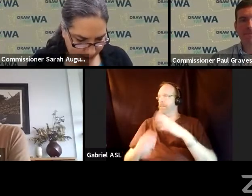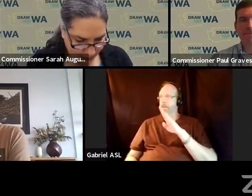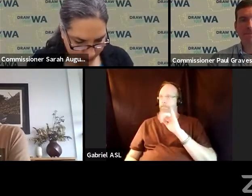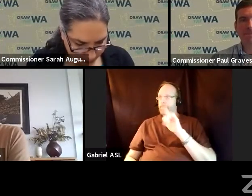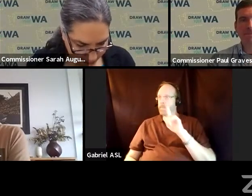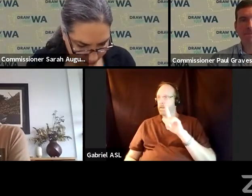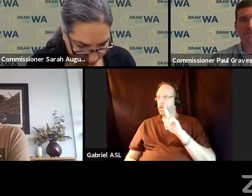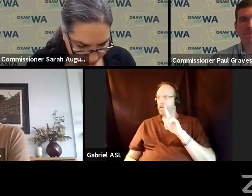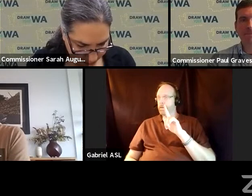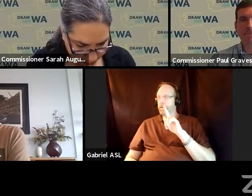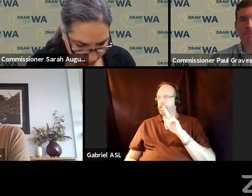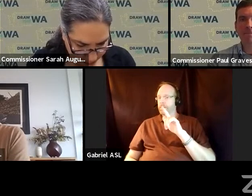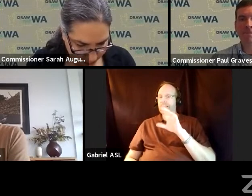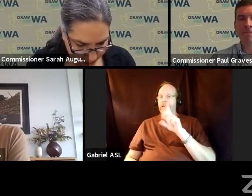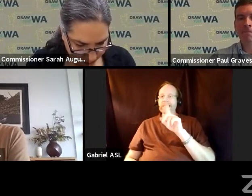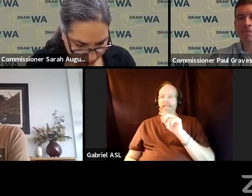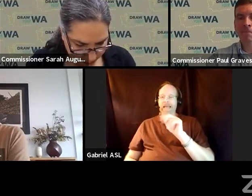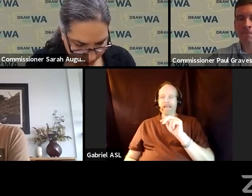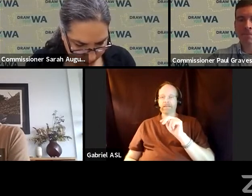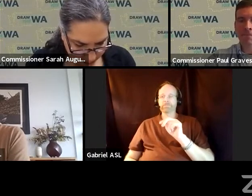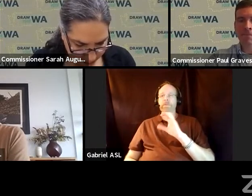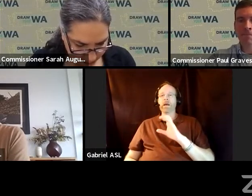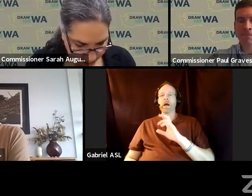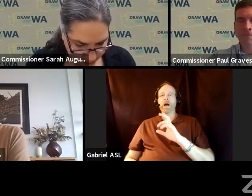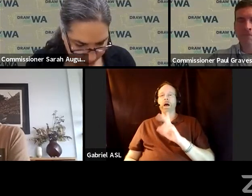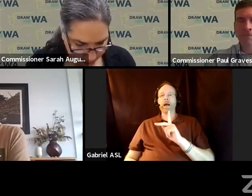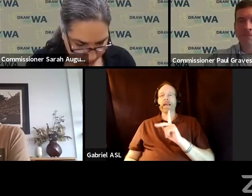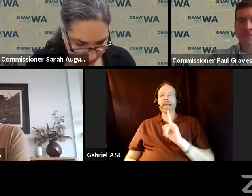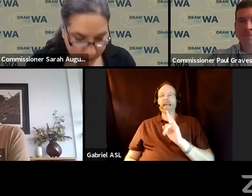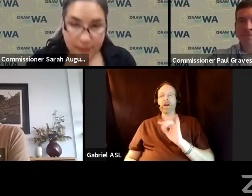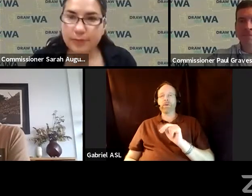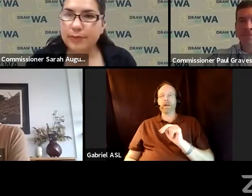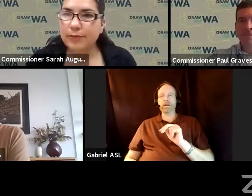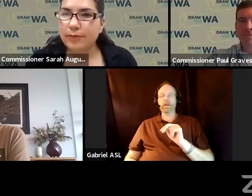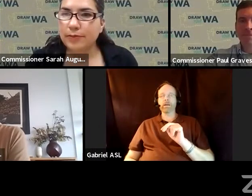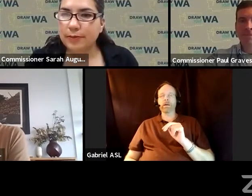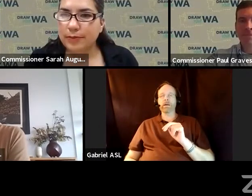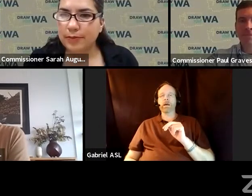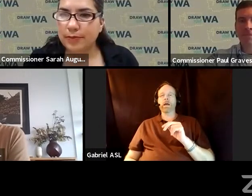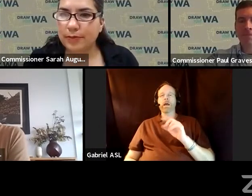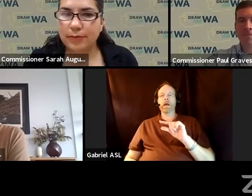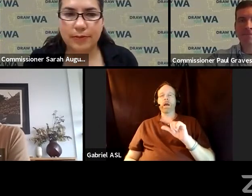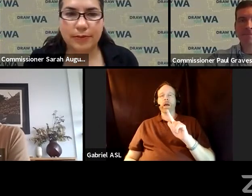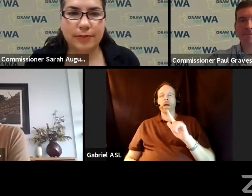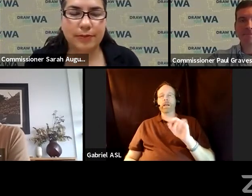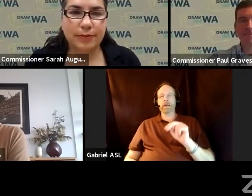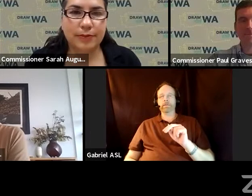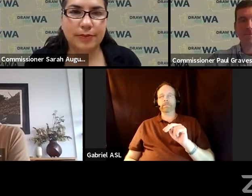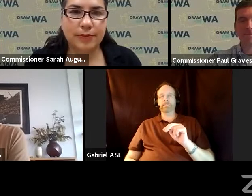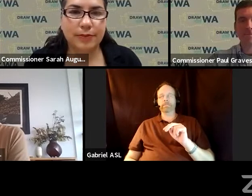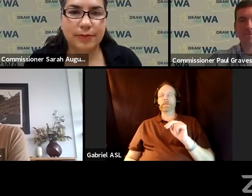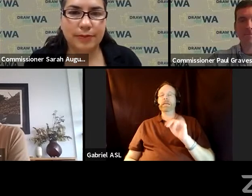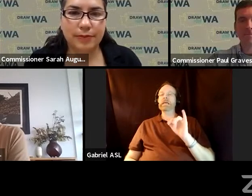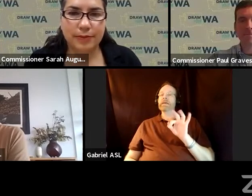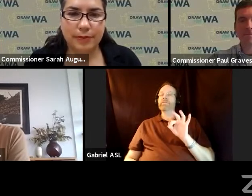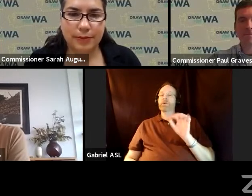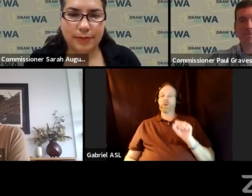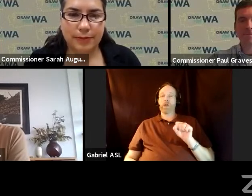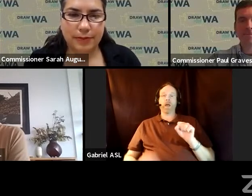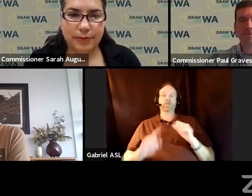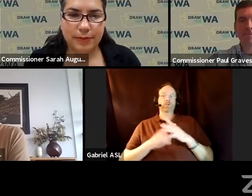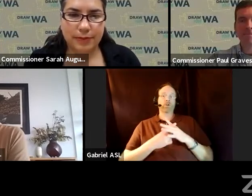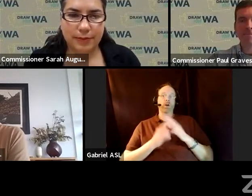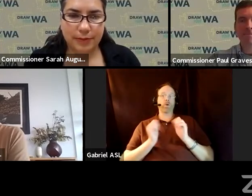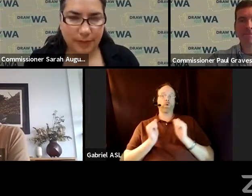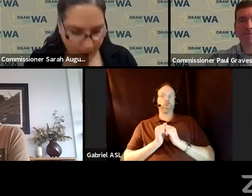Buchan, Dan Santon, Karen Hawkins, and then Glenn Rudolph. If we can begin with